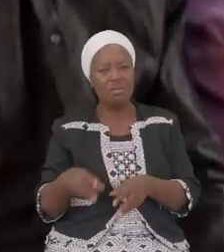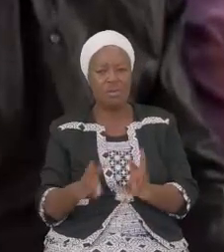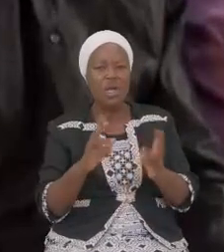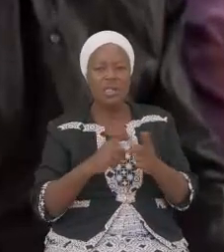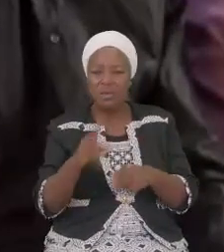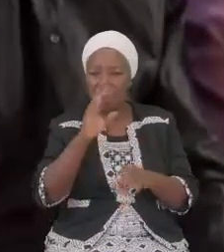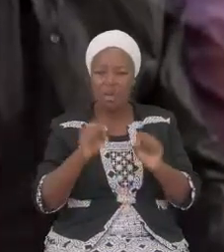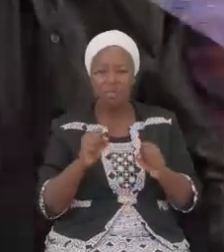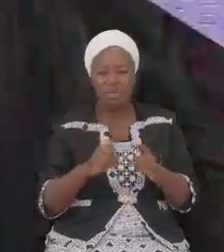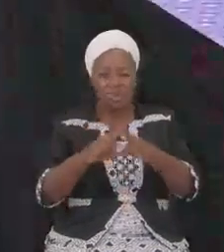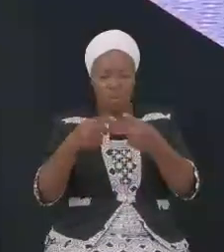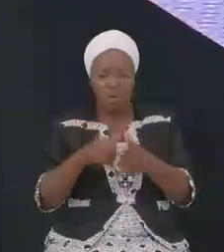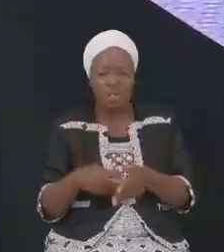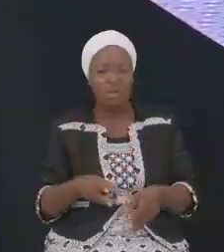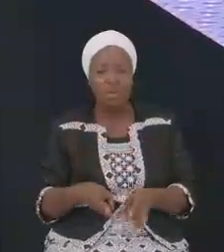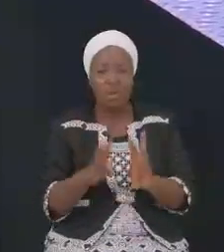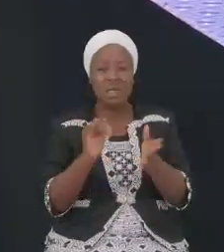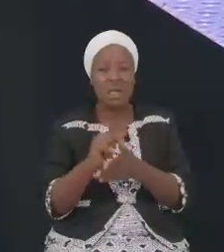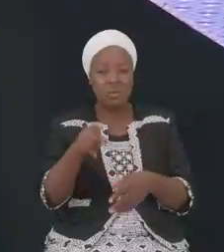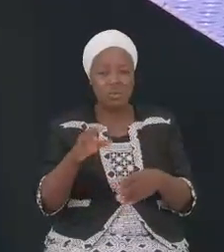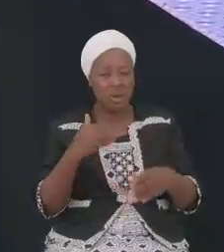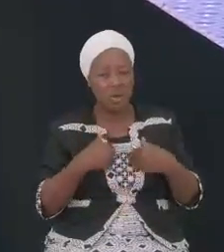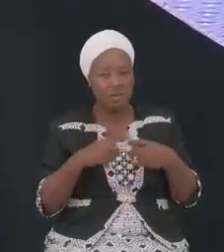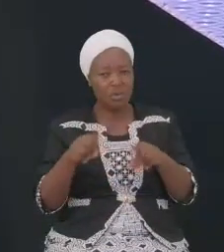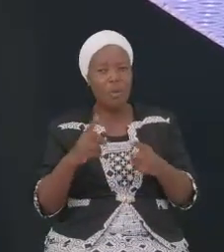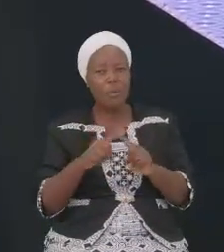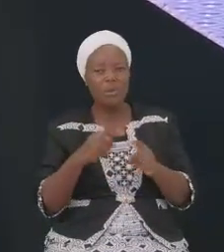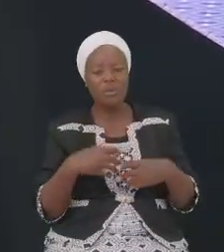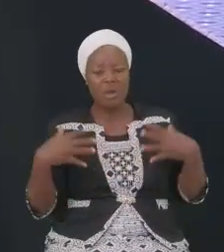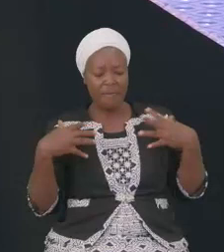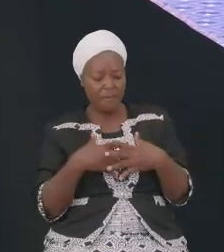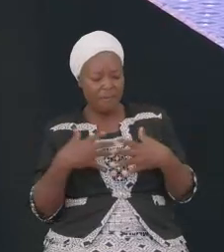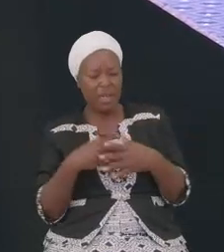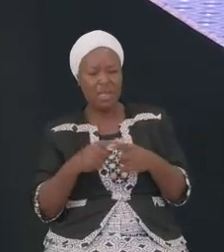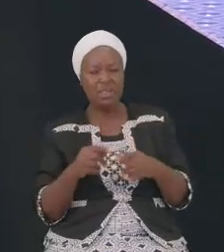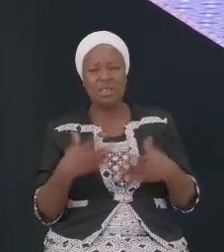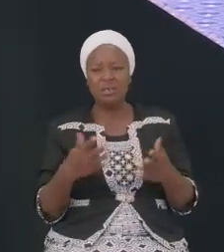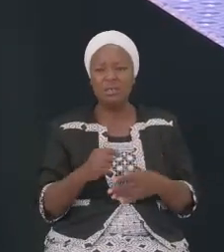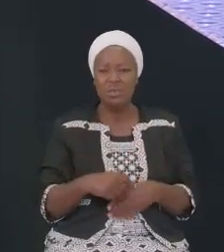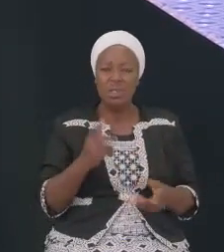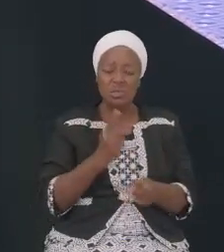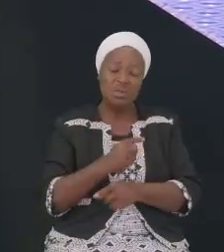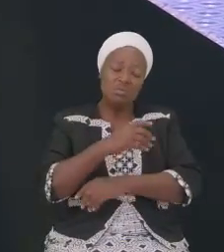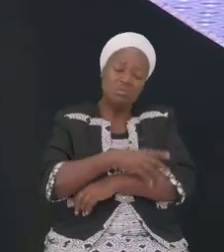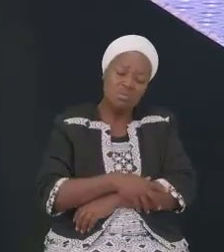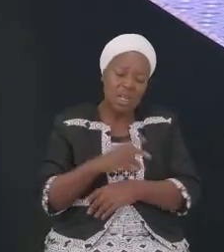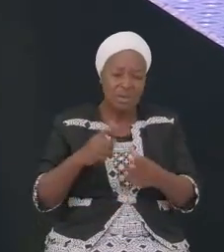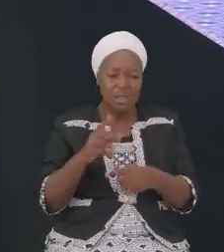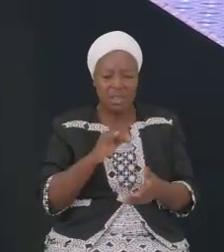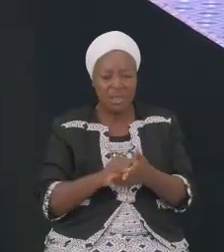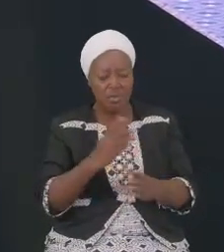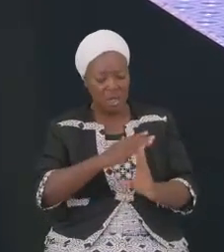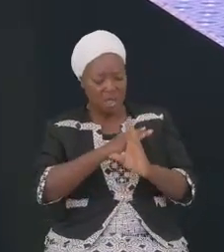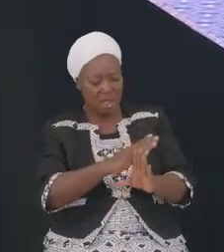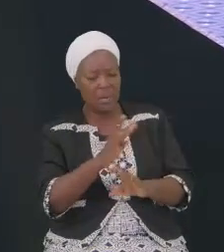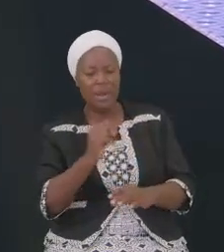the direction you ought to go. But when you're afraid, you're tied by your fear. You're hindered by your fear.